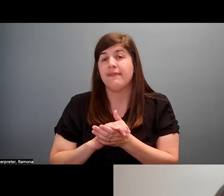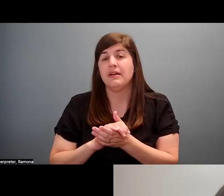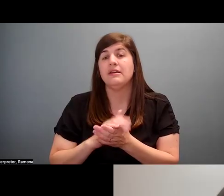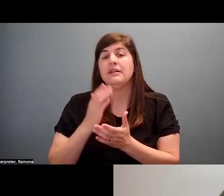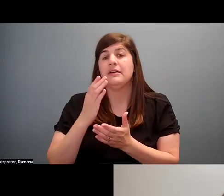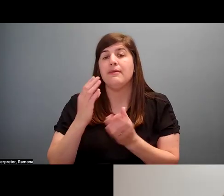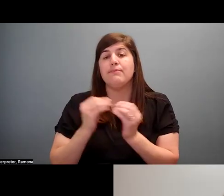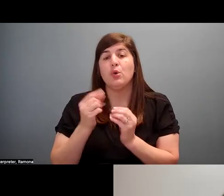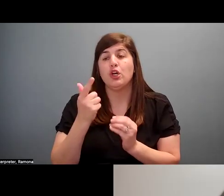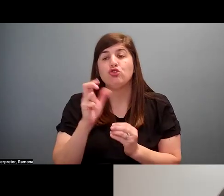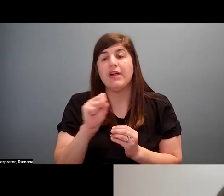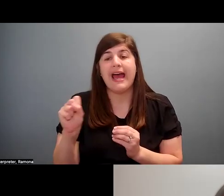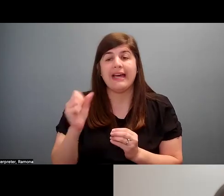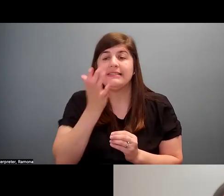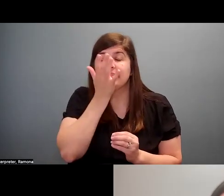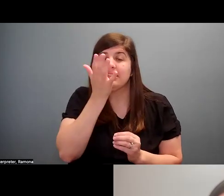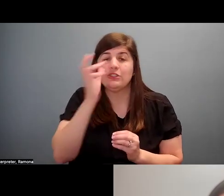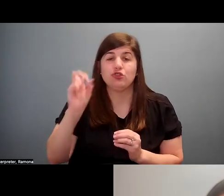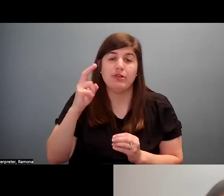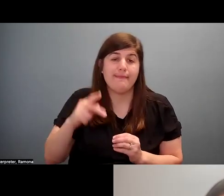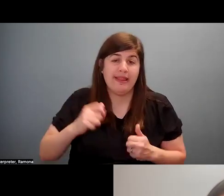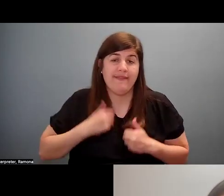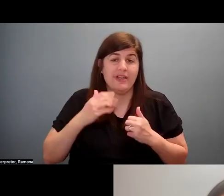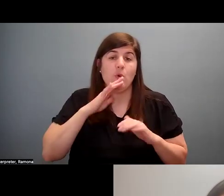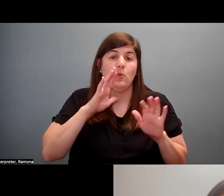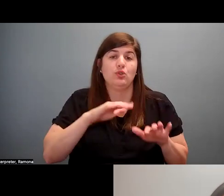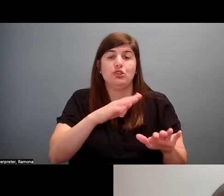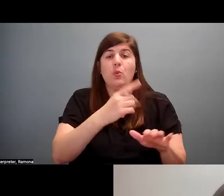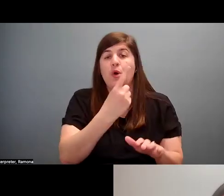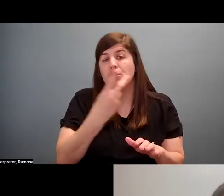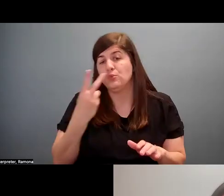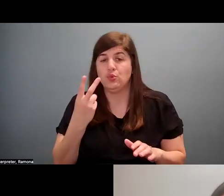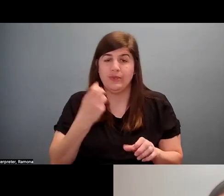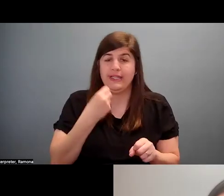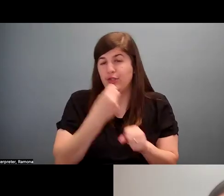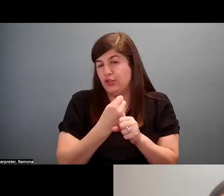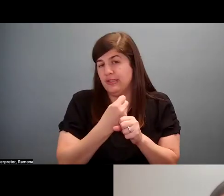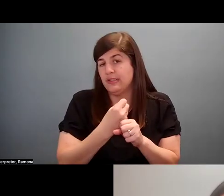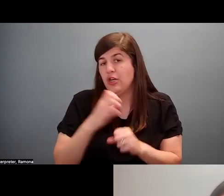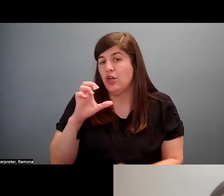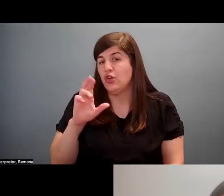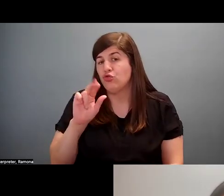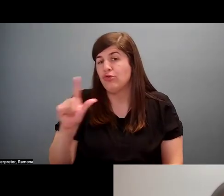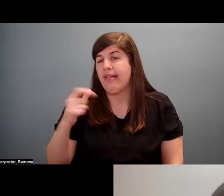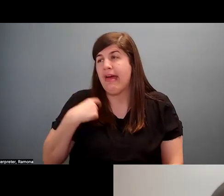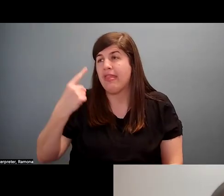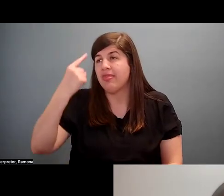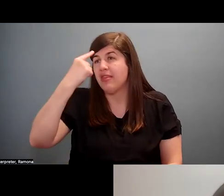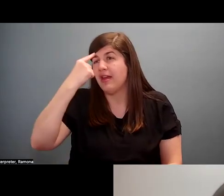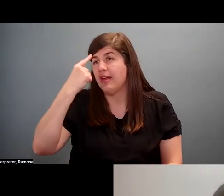shrimp that live in the grass in the ocean, their lifespan is around 1 to 2 years. And krill, I think, is a little bit